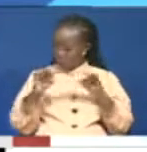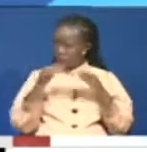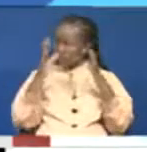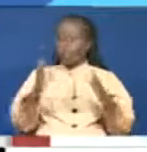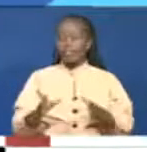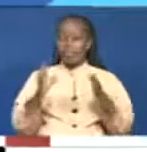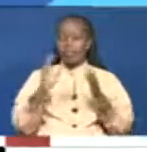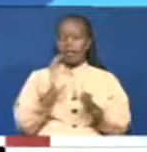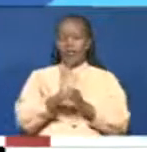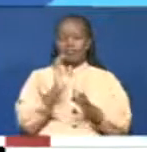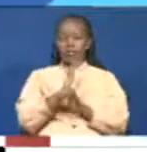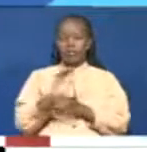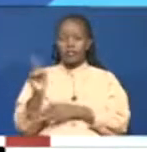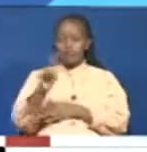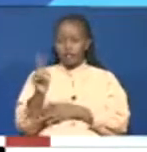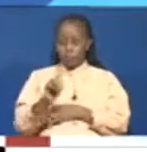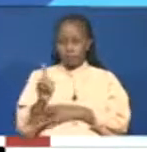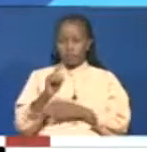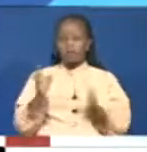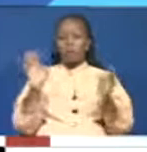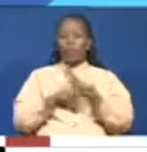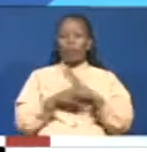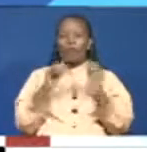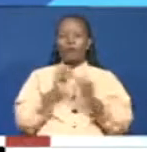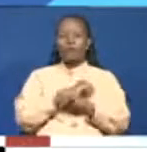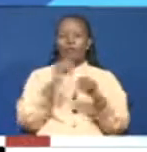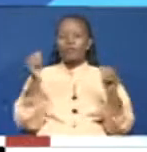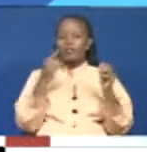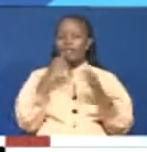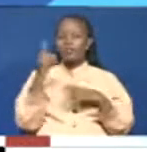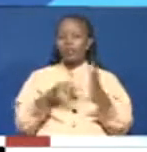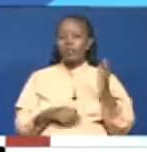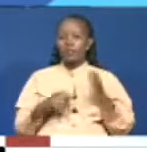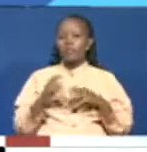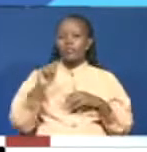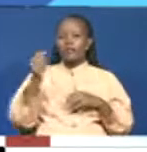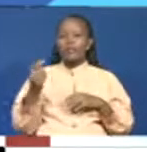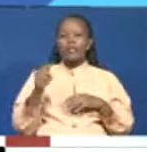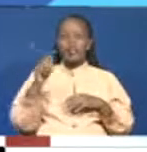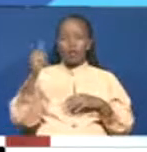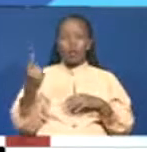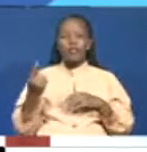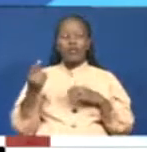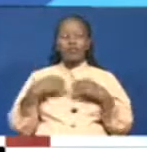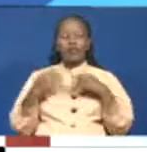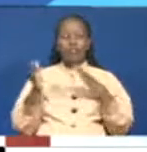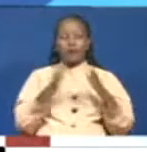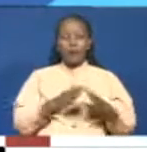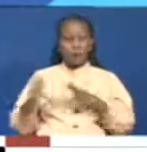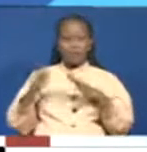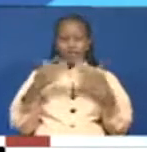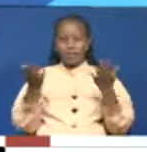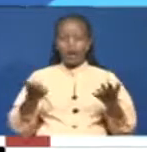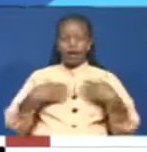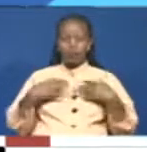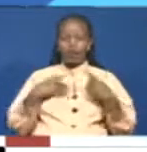Family Basilica. Naibu wa Rais amesema serikali ya Kenya Kwanza inabuni jopo la kufanyia marekebisho huduma ya kitaifa ya